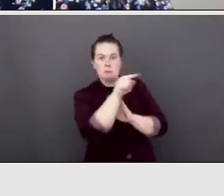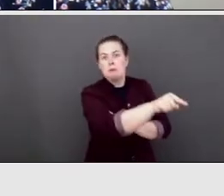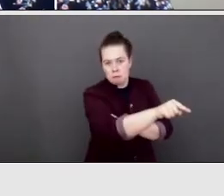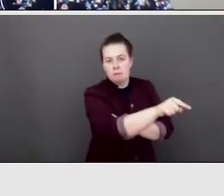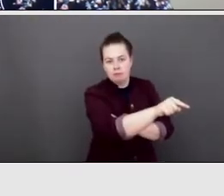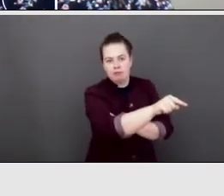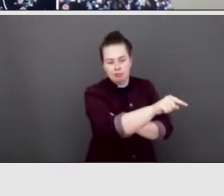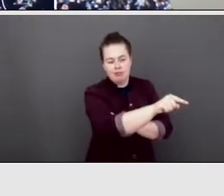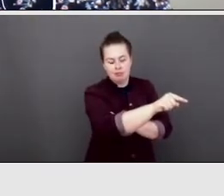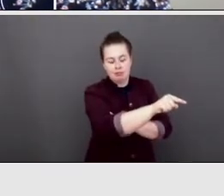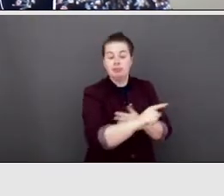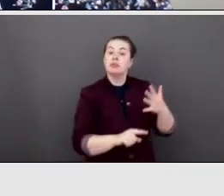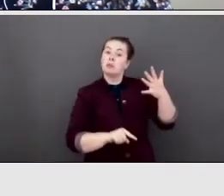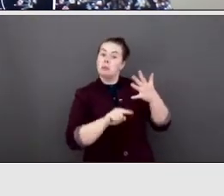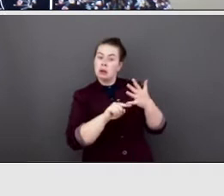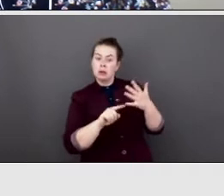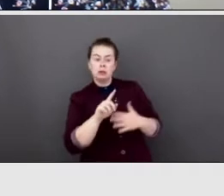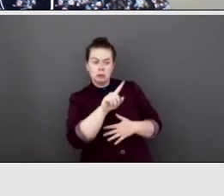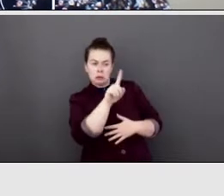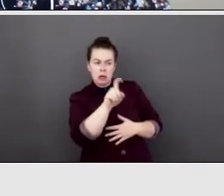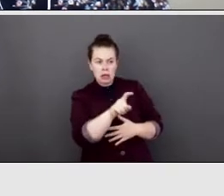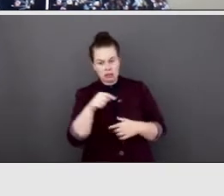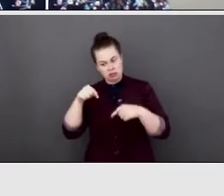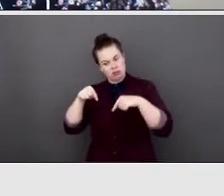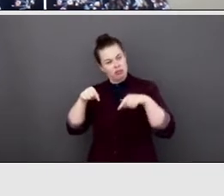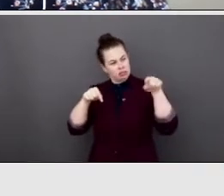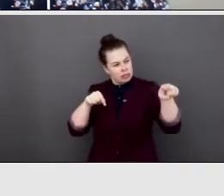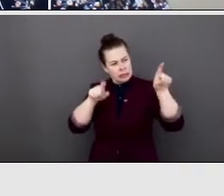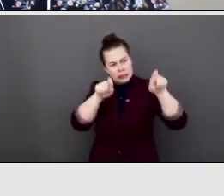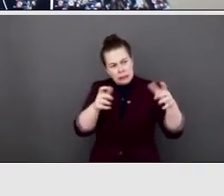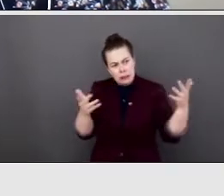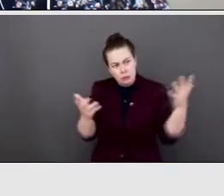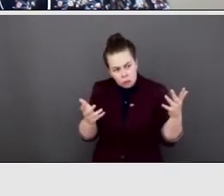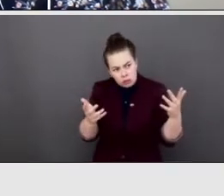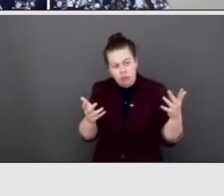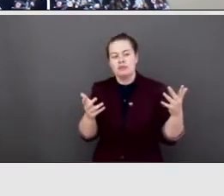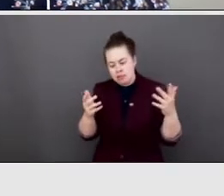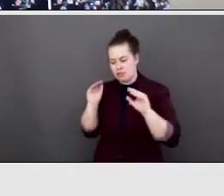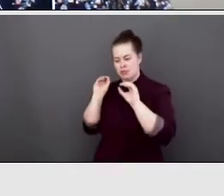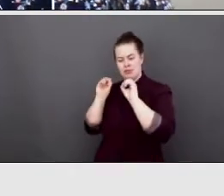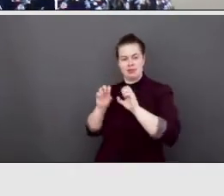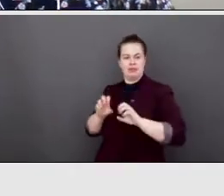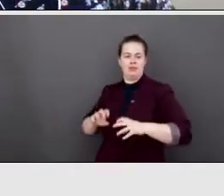resources do we need to design and build the new system, which means the Shapes platform.